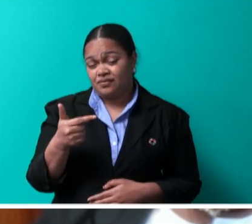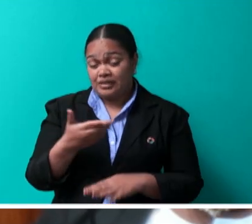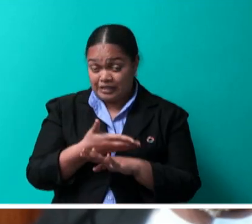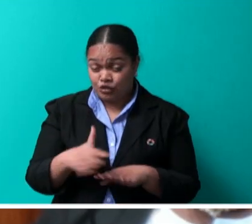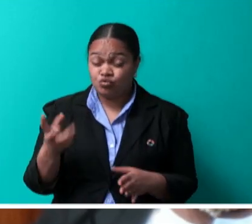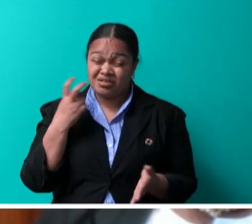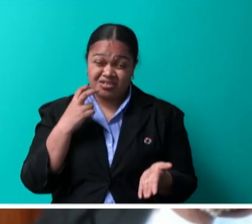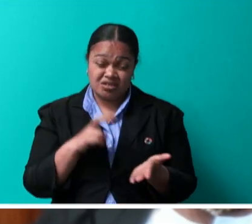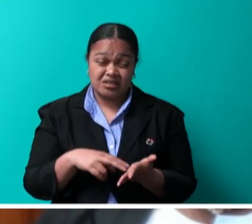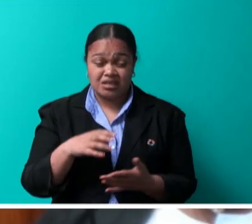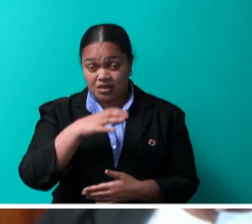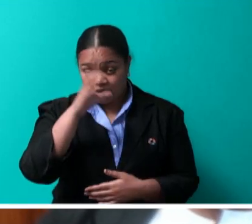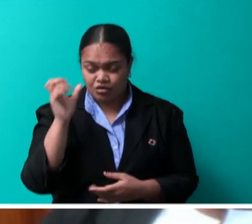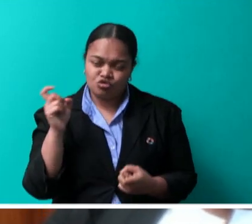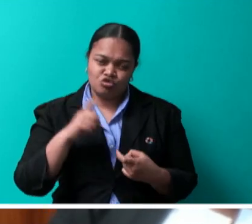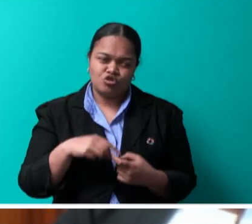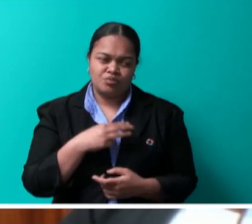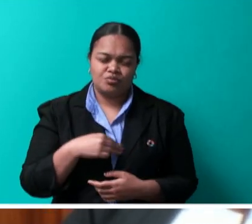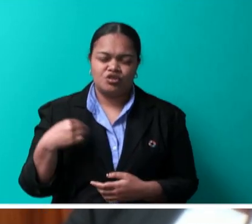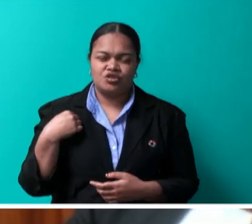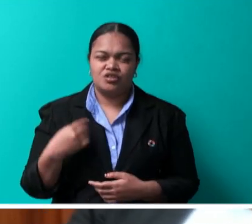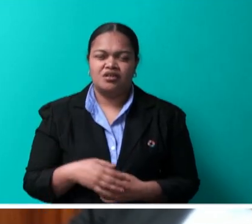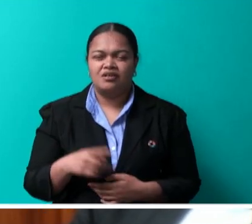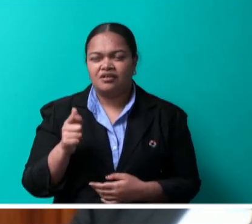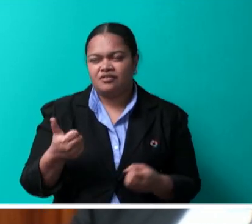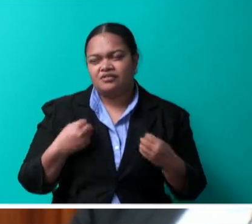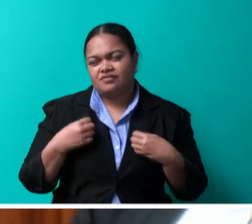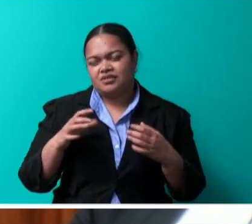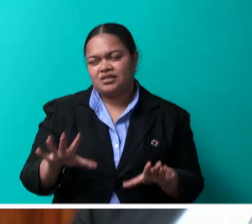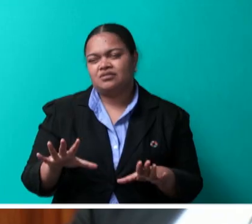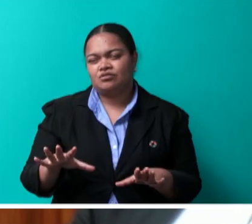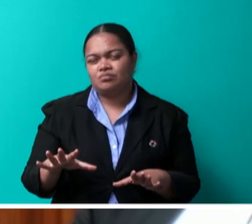registered nurses will join the ministry after completing